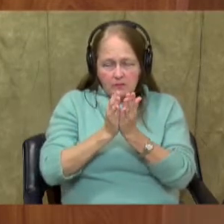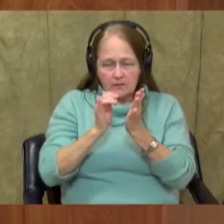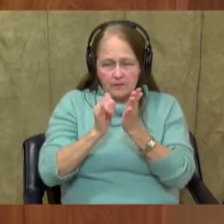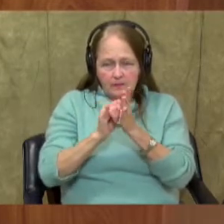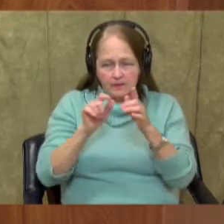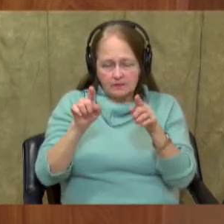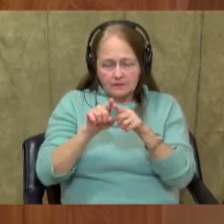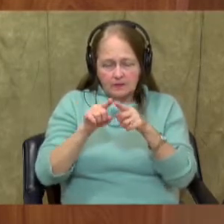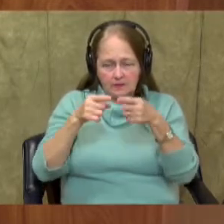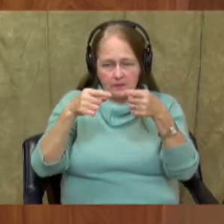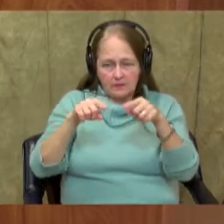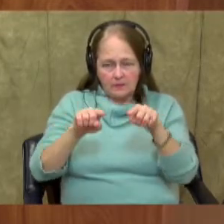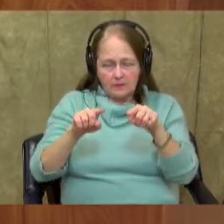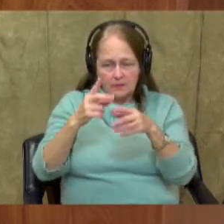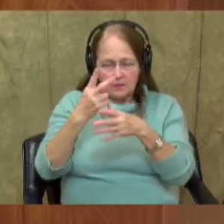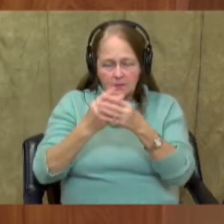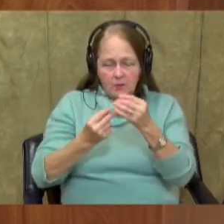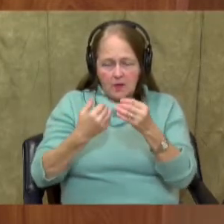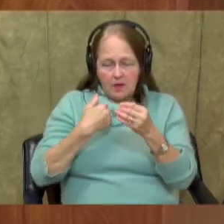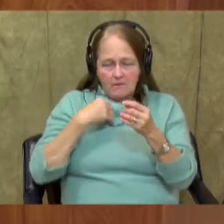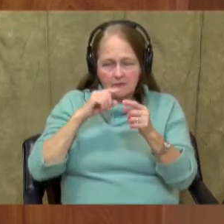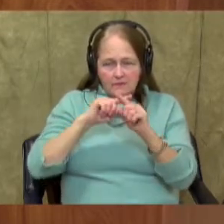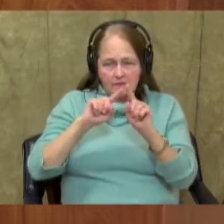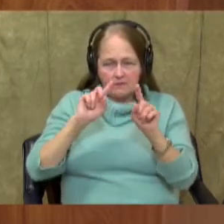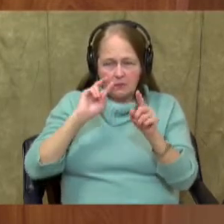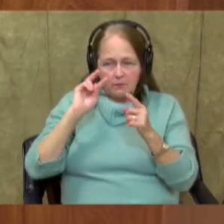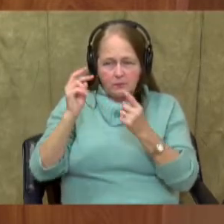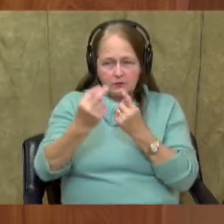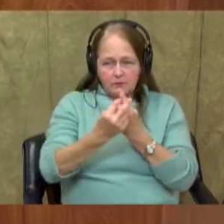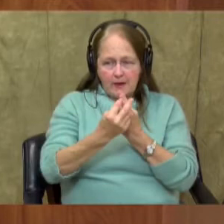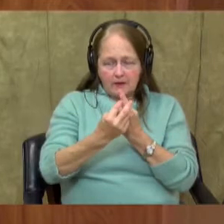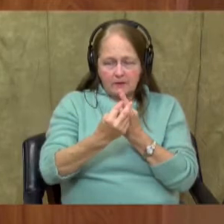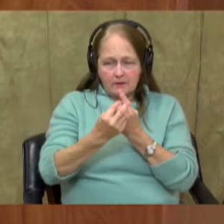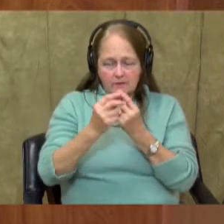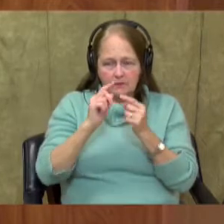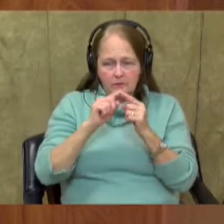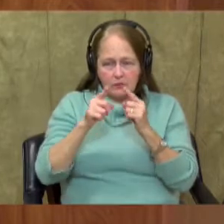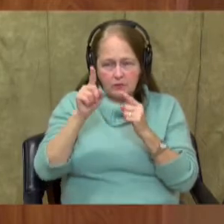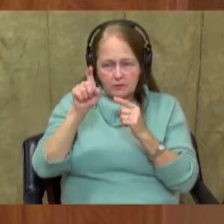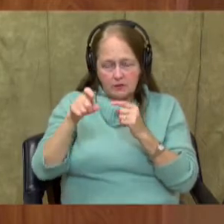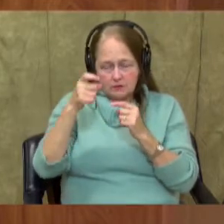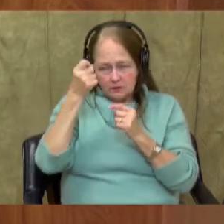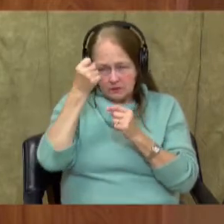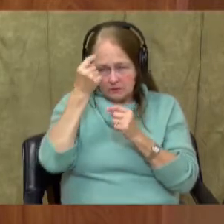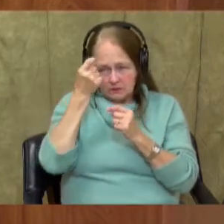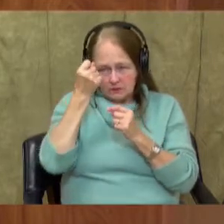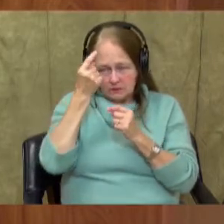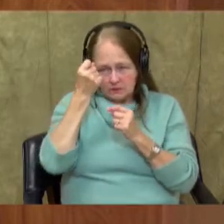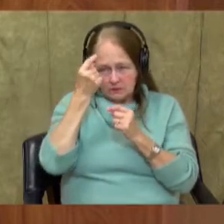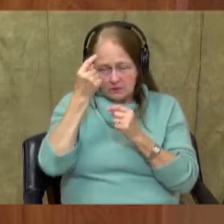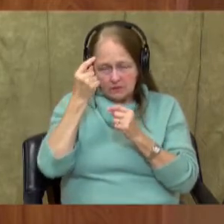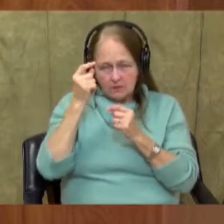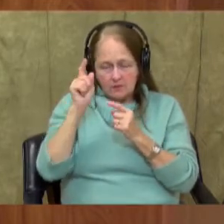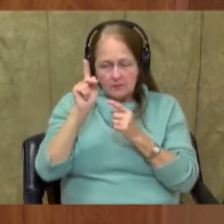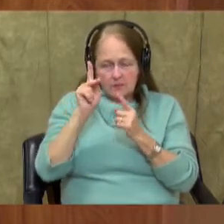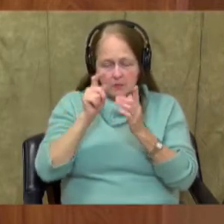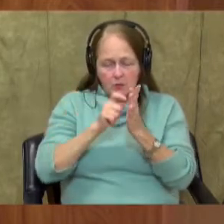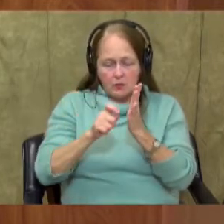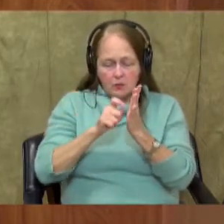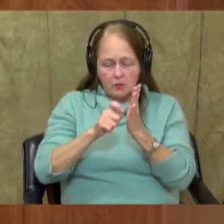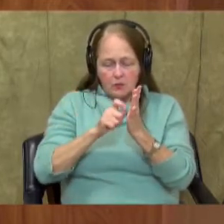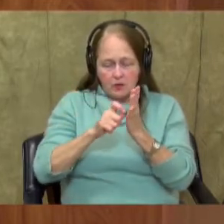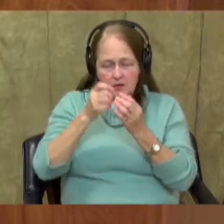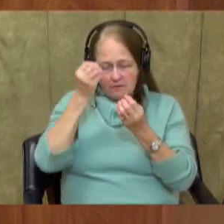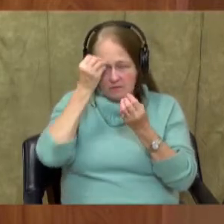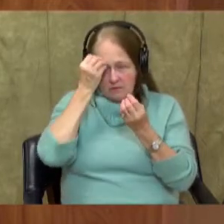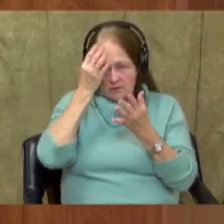same event, but they both take different perspectives. So you have to understand that authors present